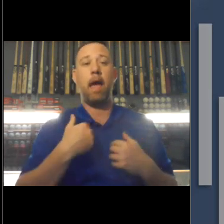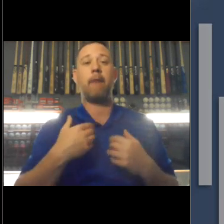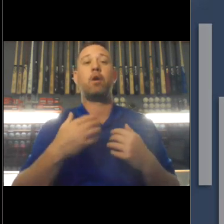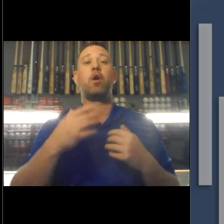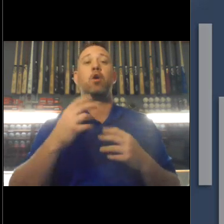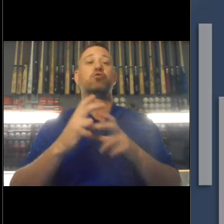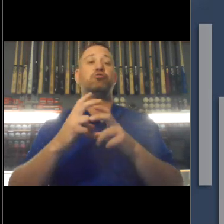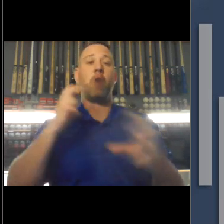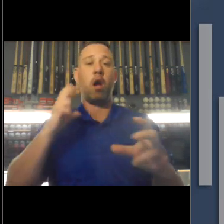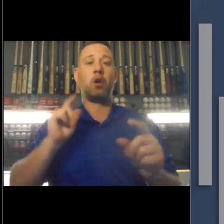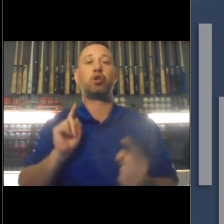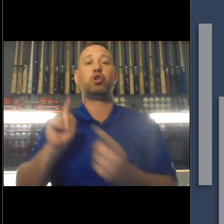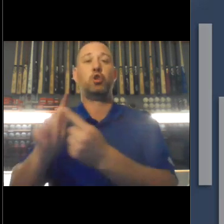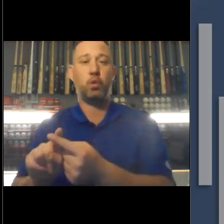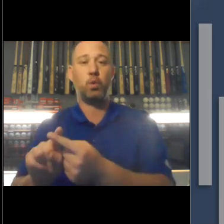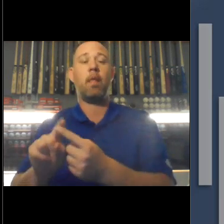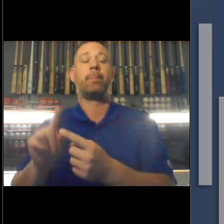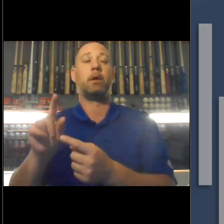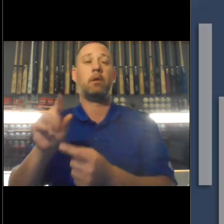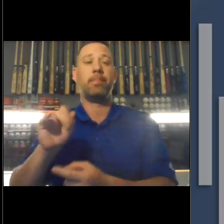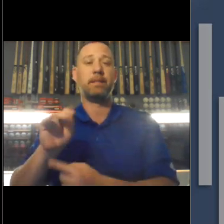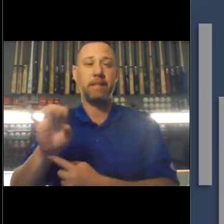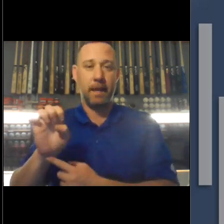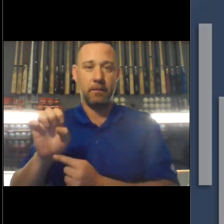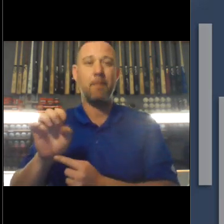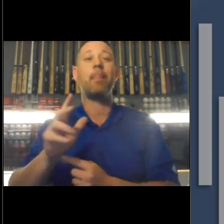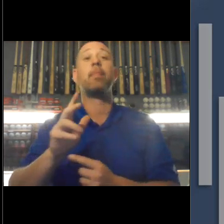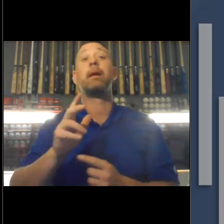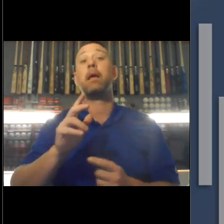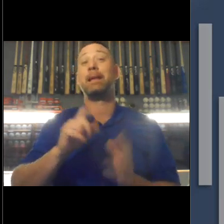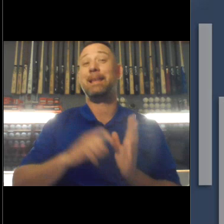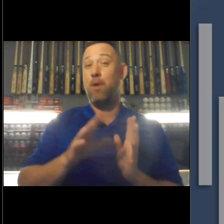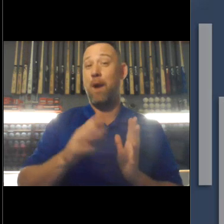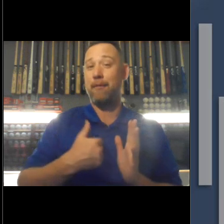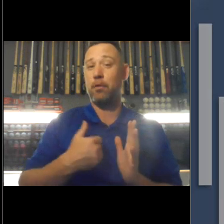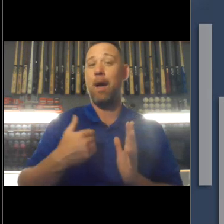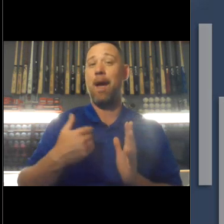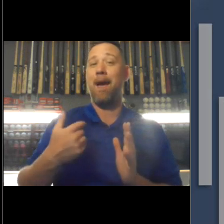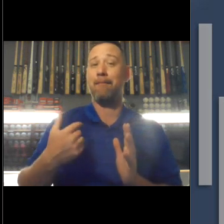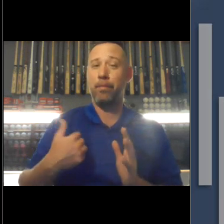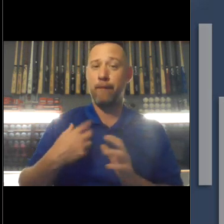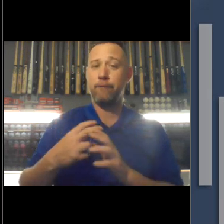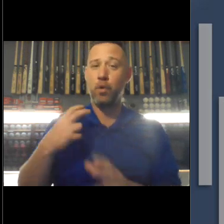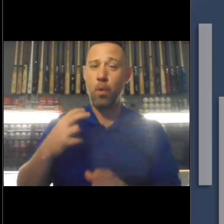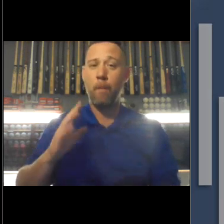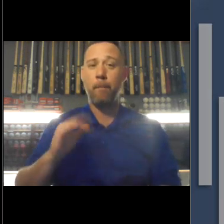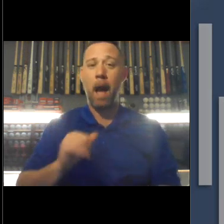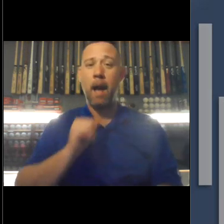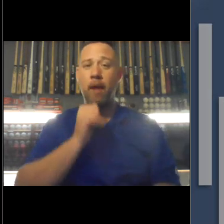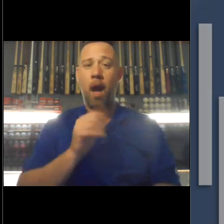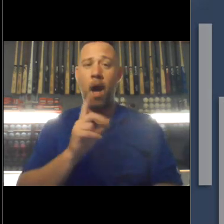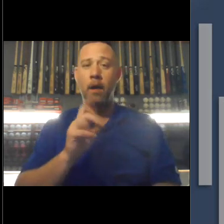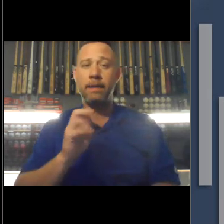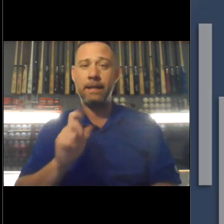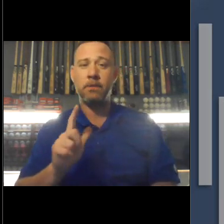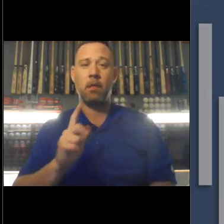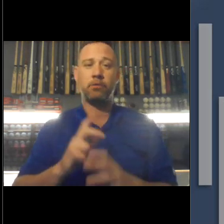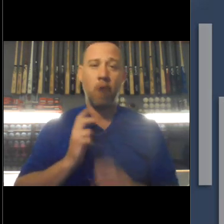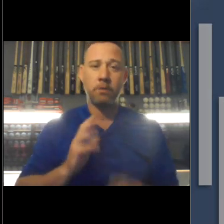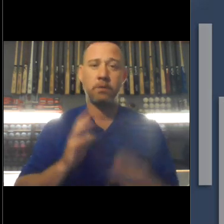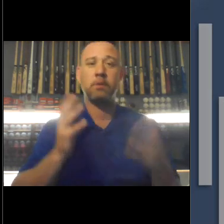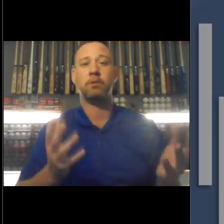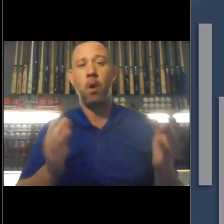trucked to the site. Now, the key is you've got to have that fuel trucked by non-diesel trucks, right? So those are some details we got to work